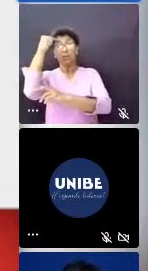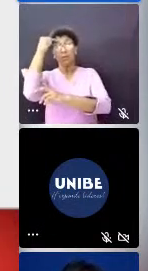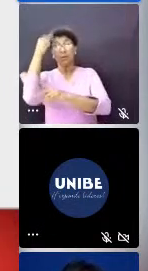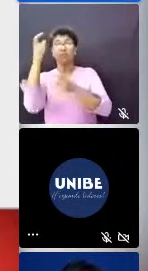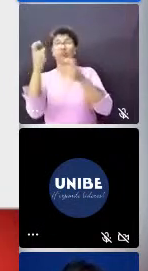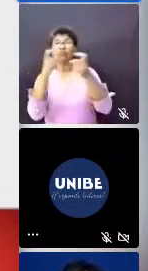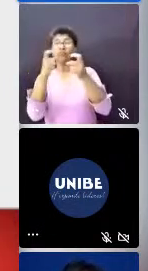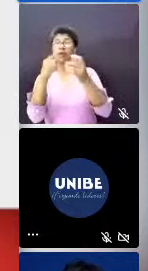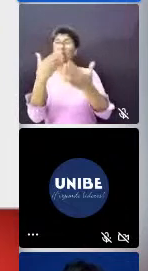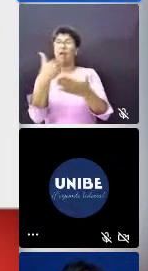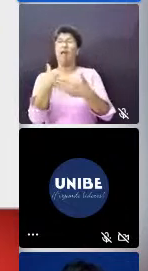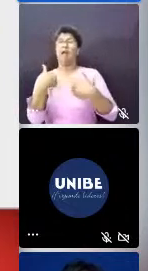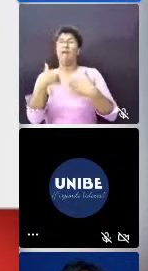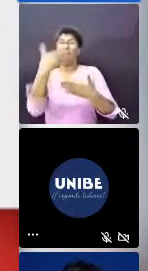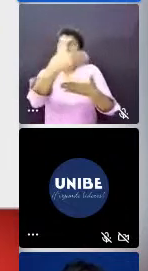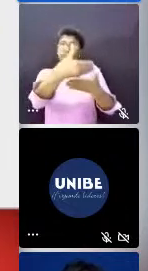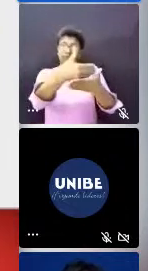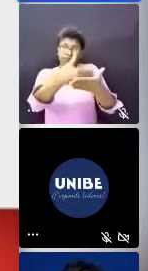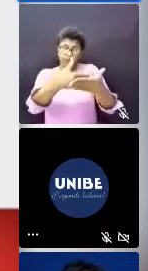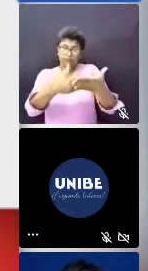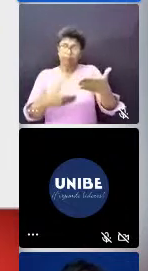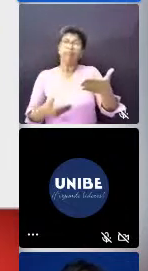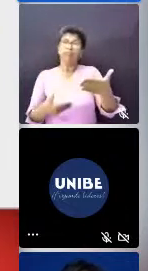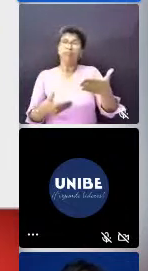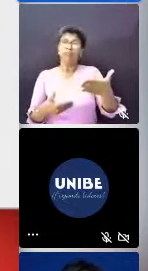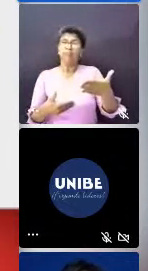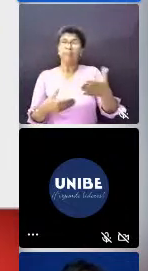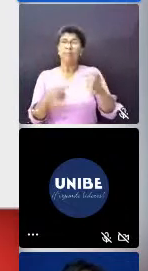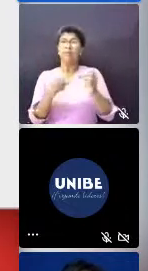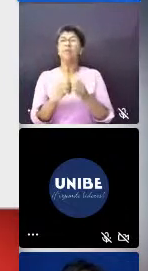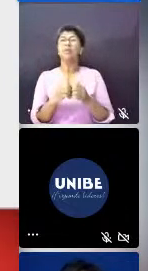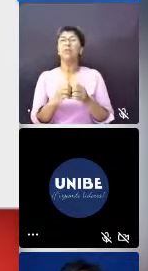a document, a governmental document,